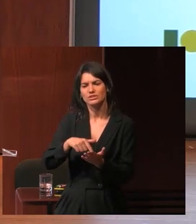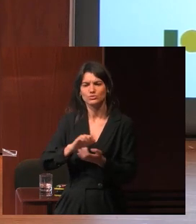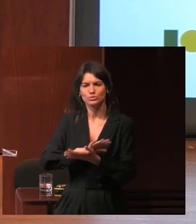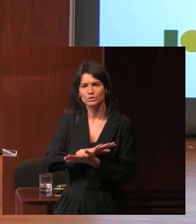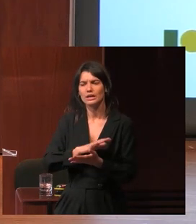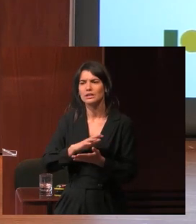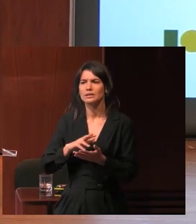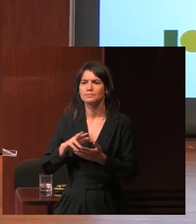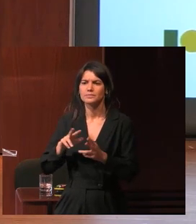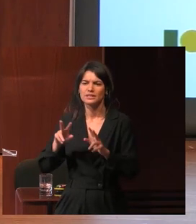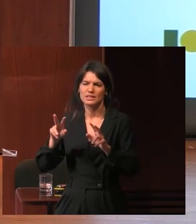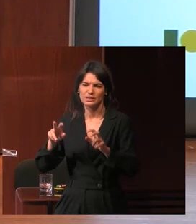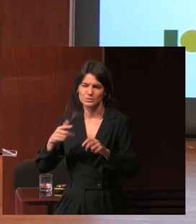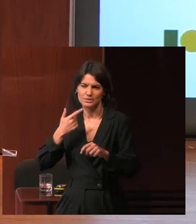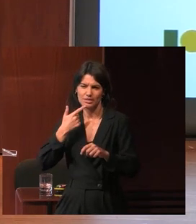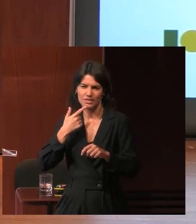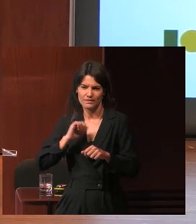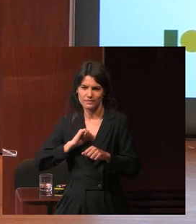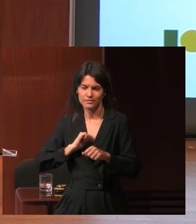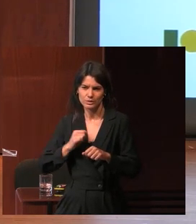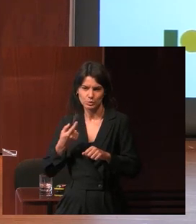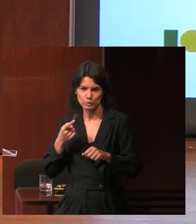I asked ChatGPT,